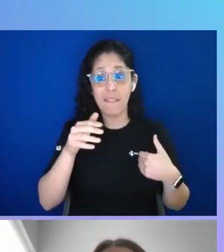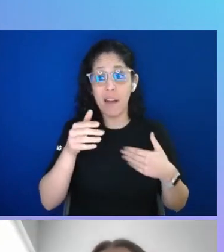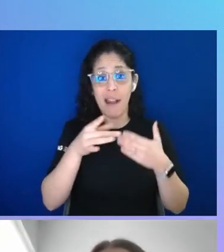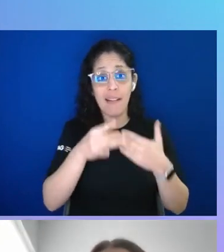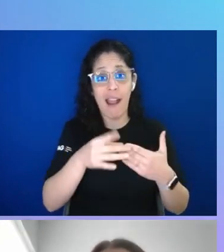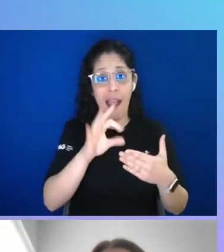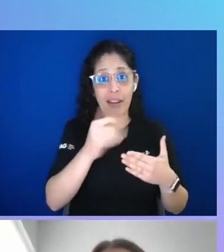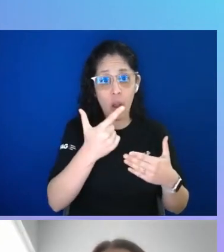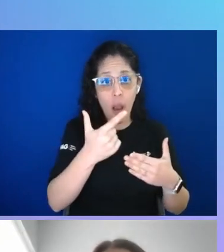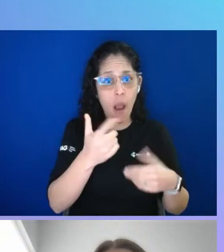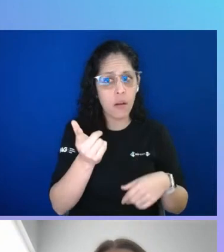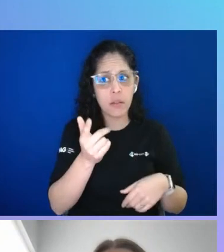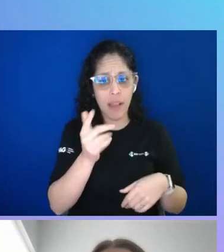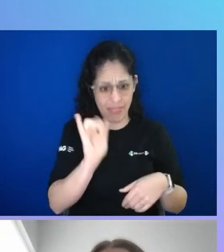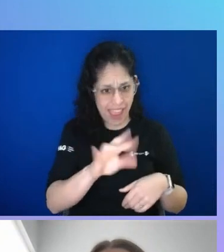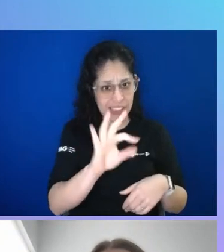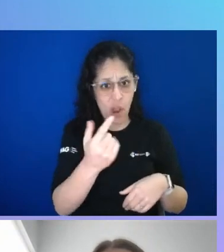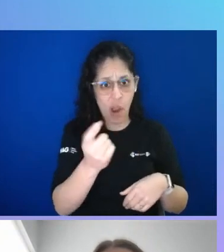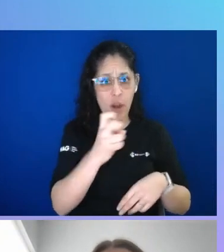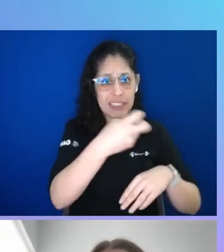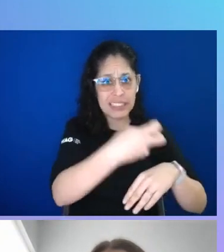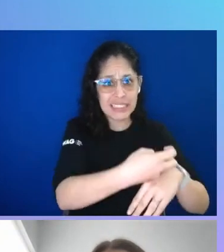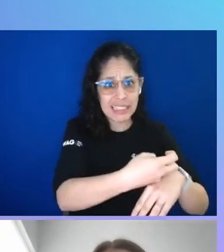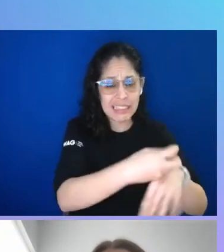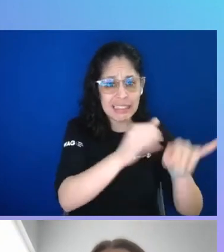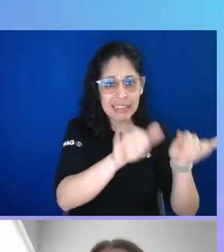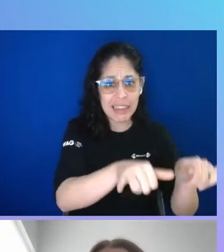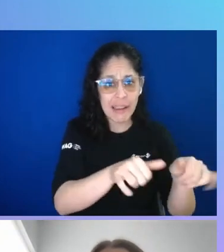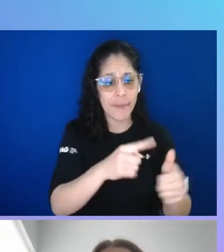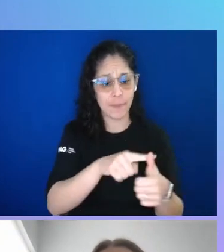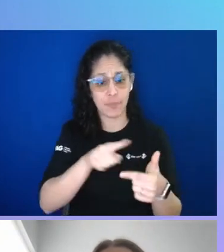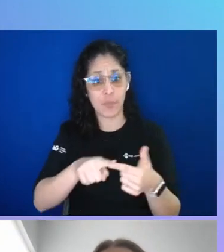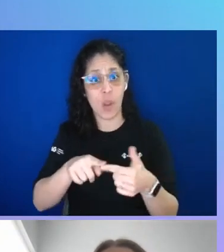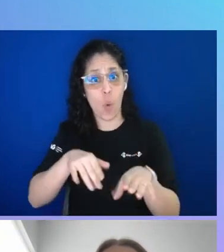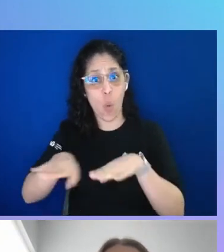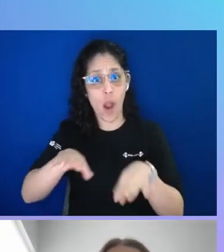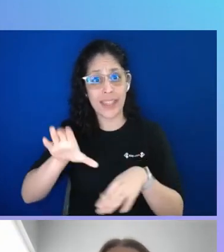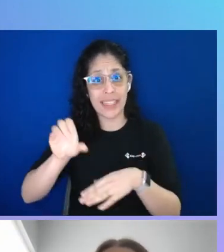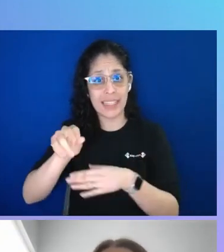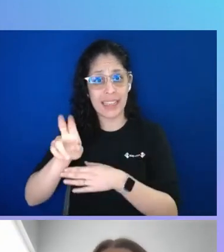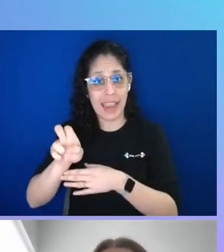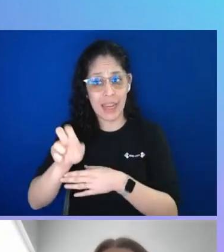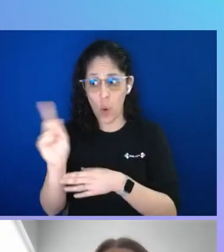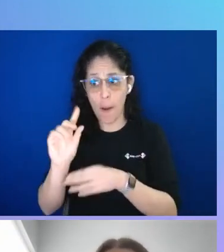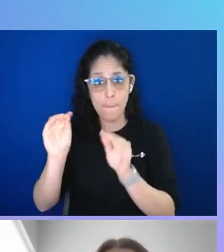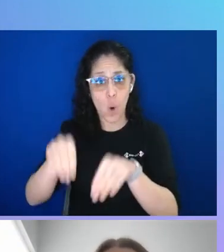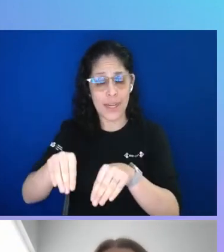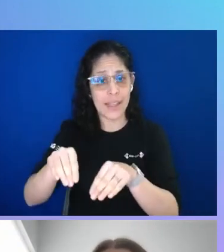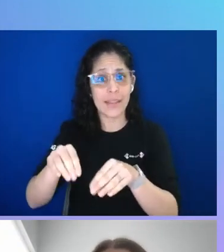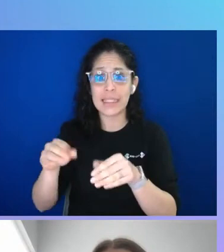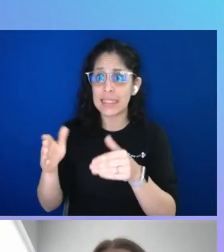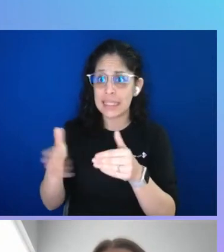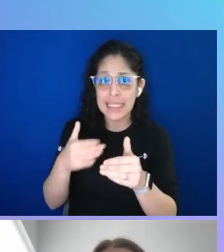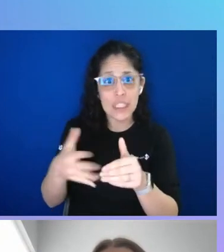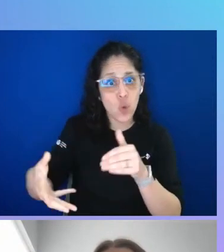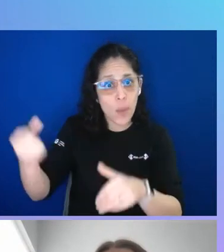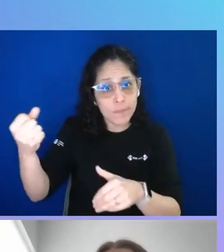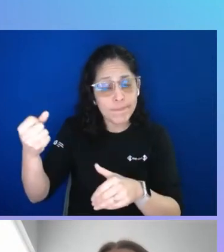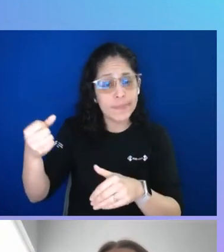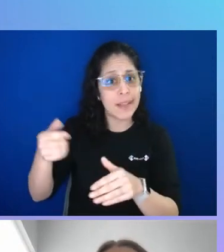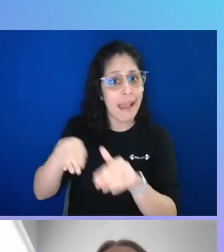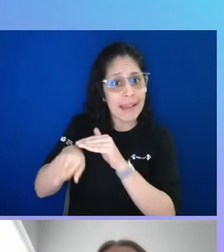if they have a walking cane, is there a place for them to put it that's easily accessible in case they need to get it out again in order to walk over to the product or around the